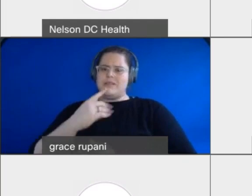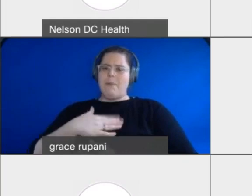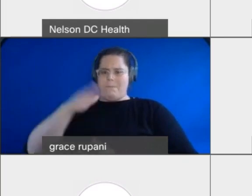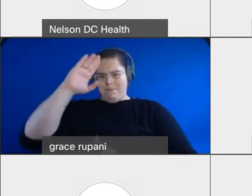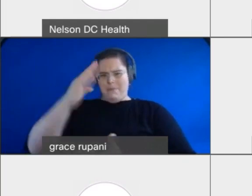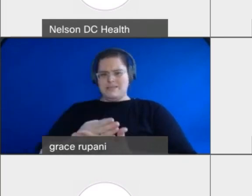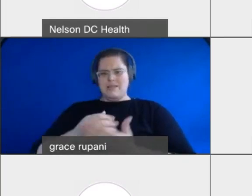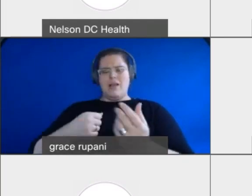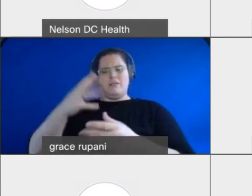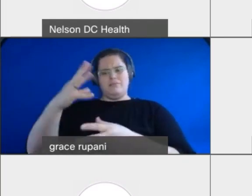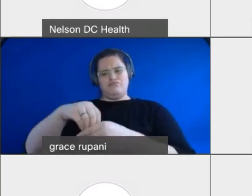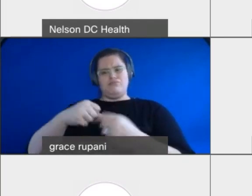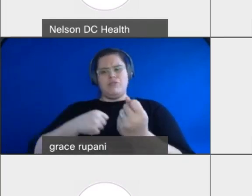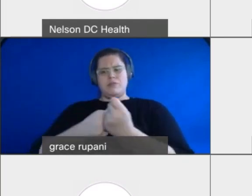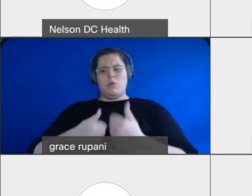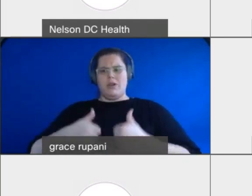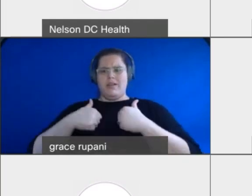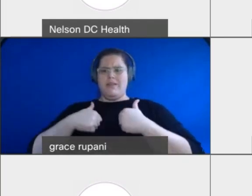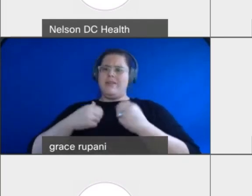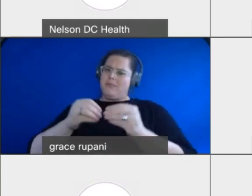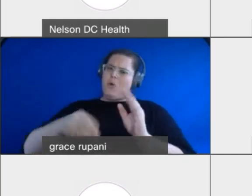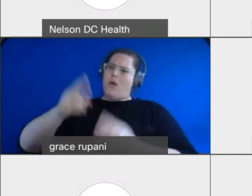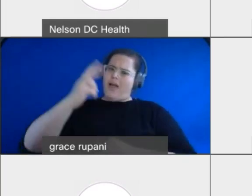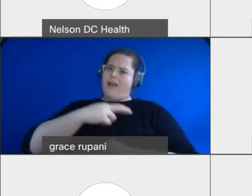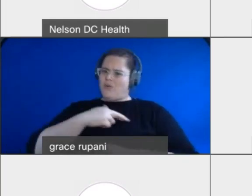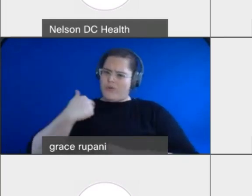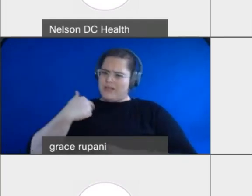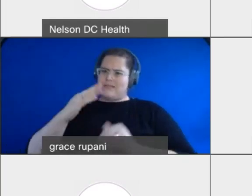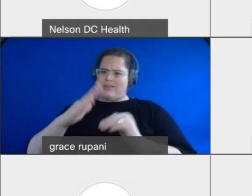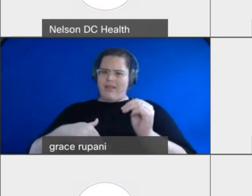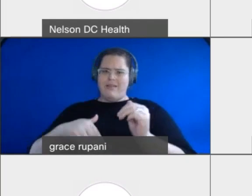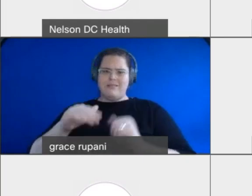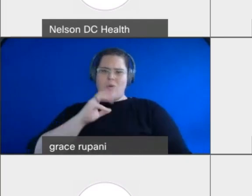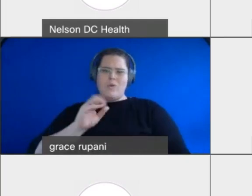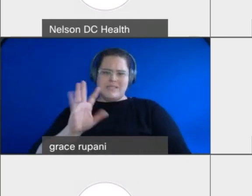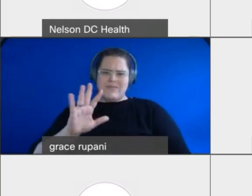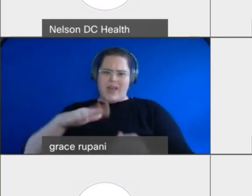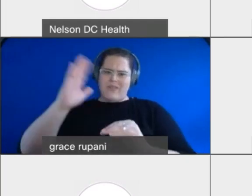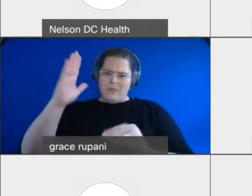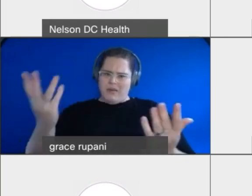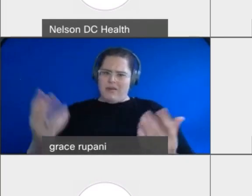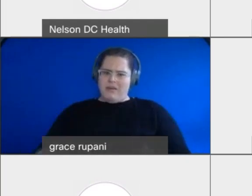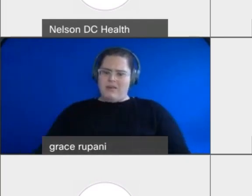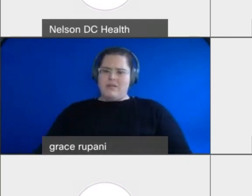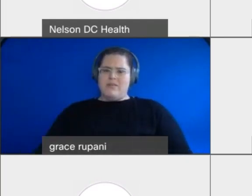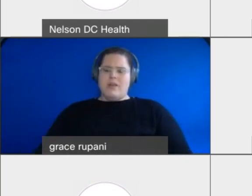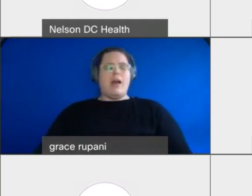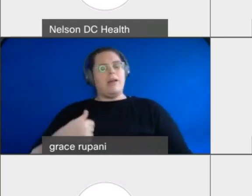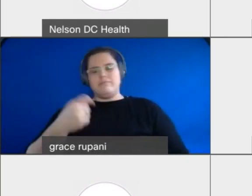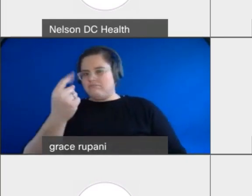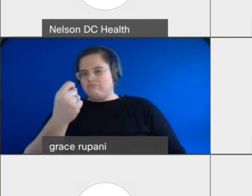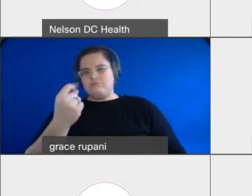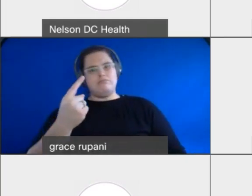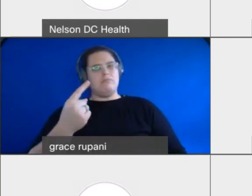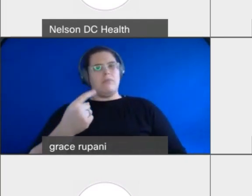I certainly understand that. I think there are people who, there are lots of people out there living at home who are probably at